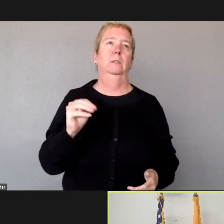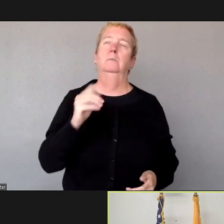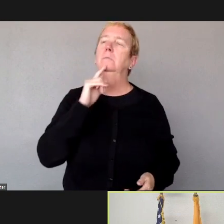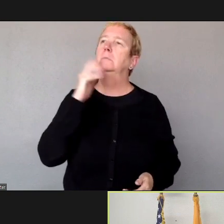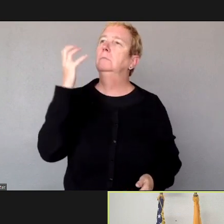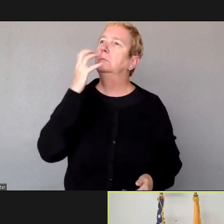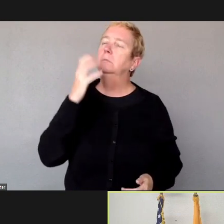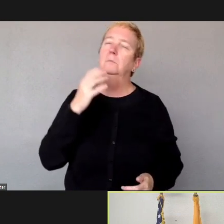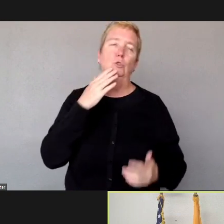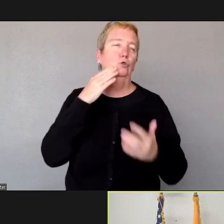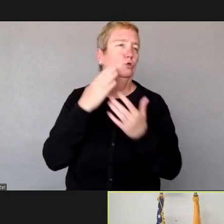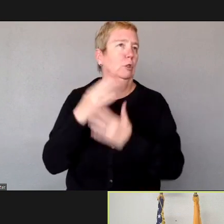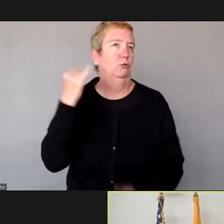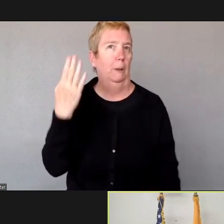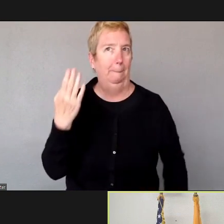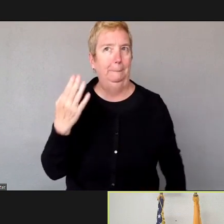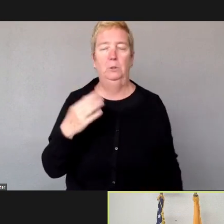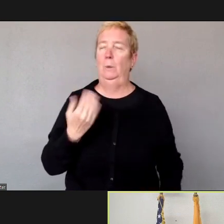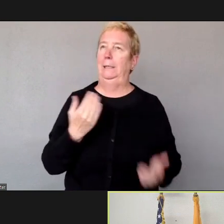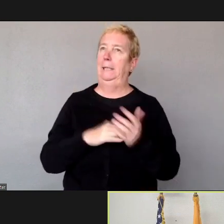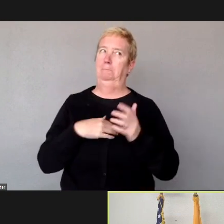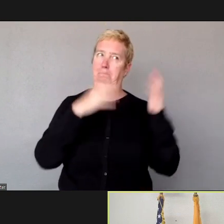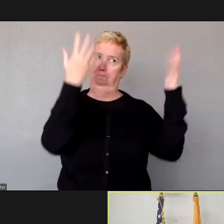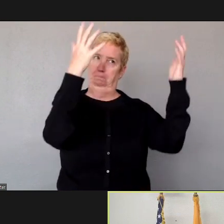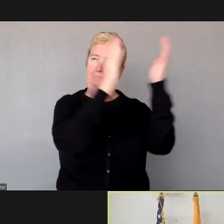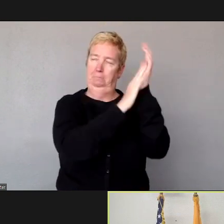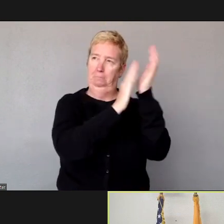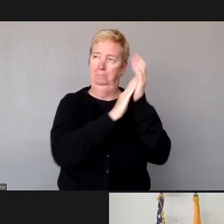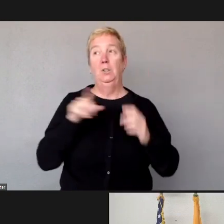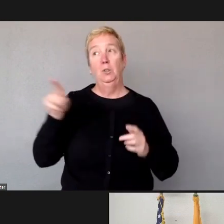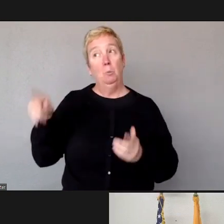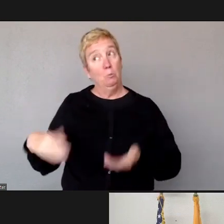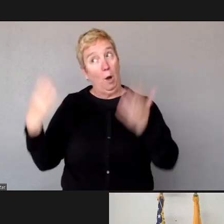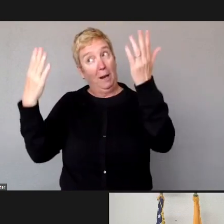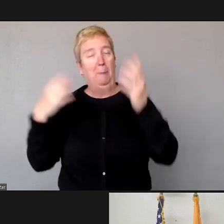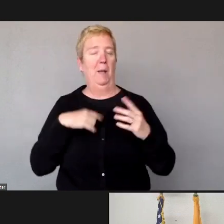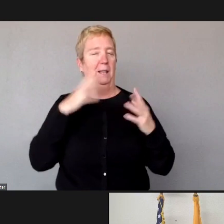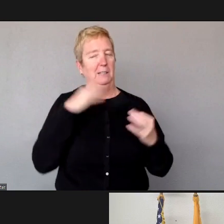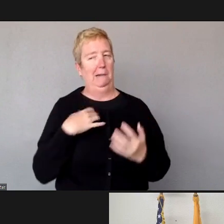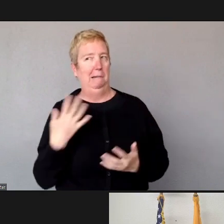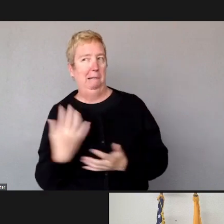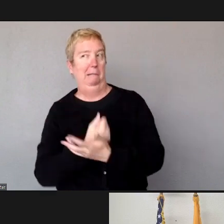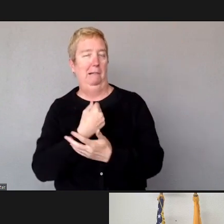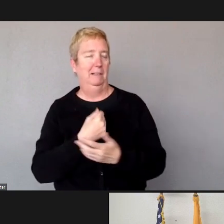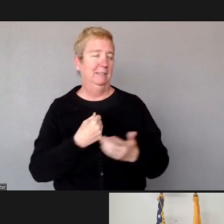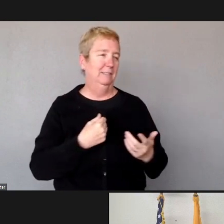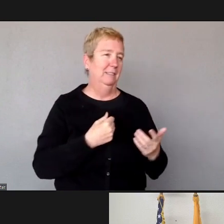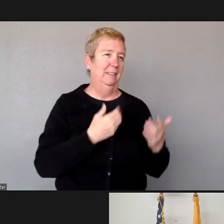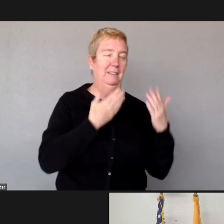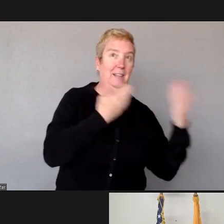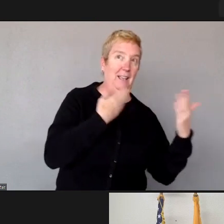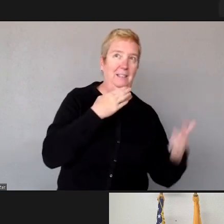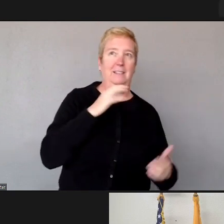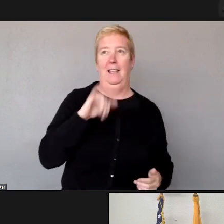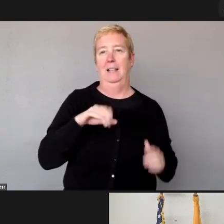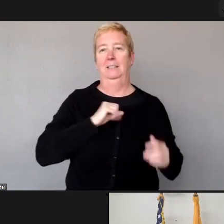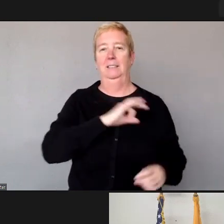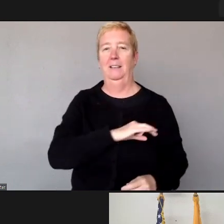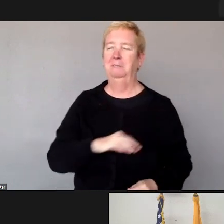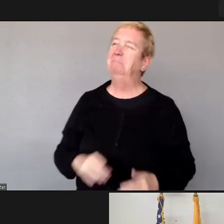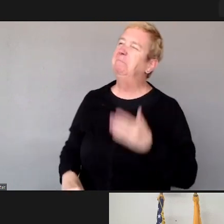well. And I just, since you brought it up, I wanted to mention that. All right, thank